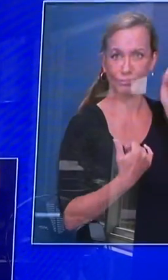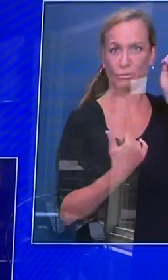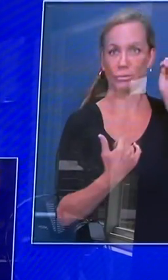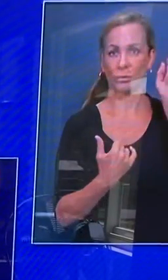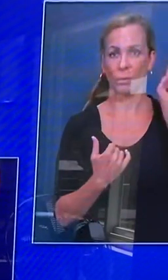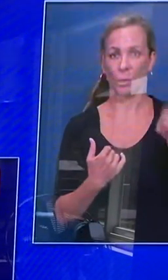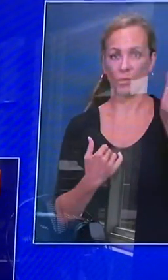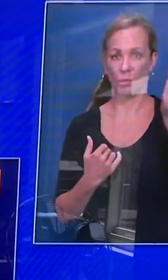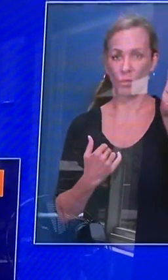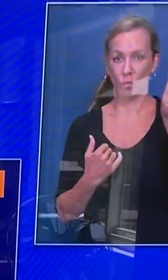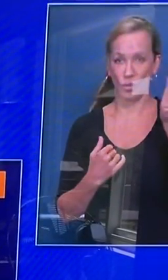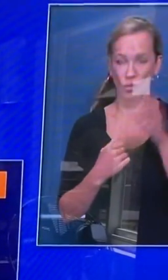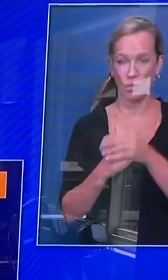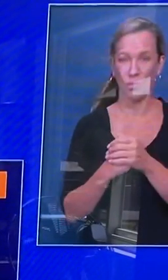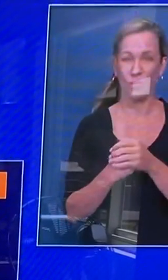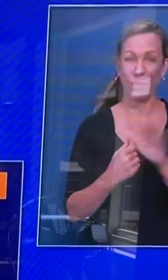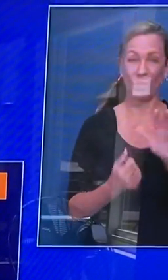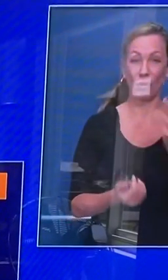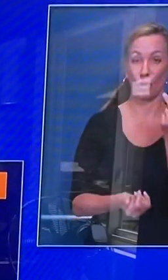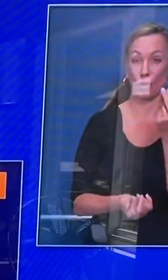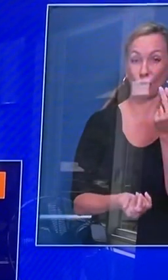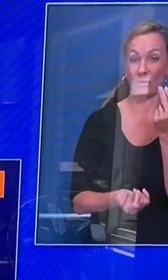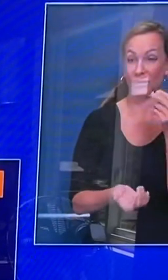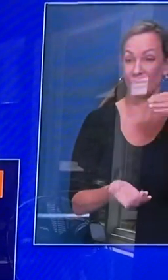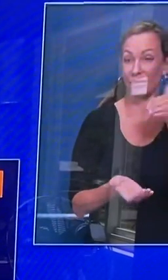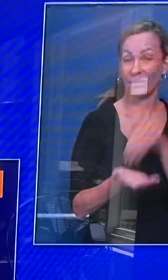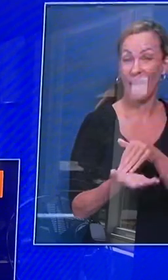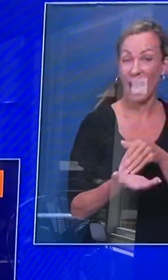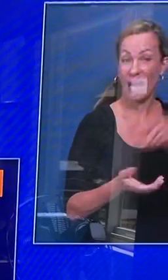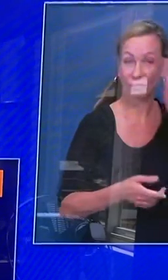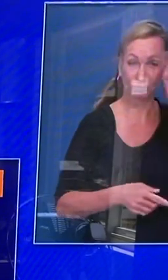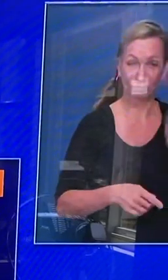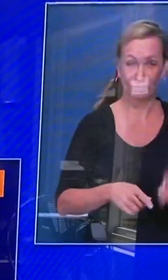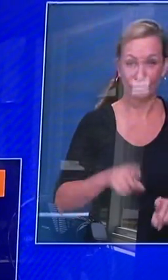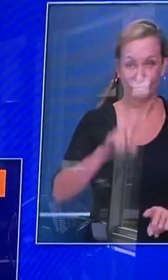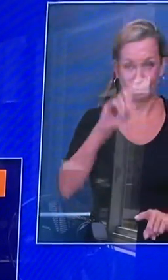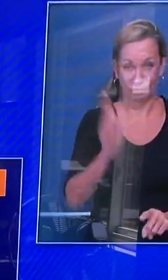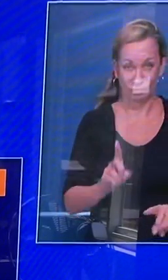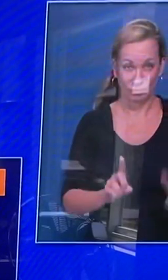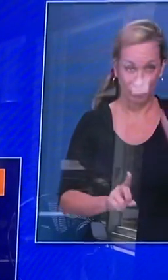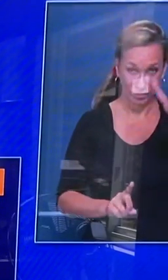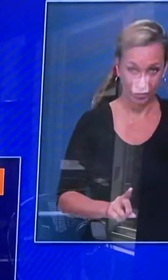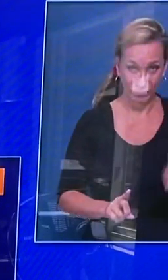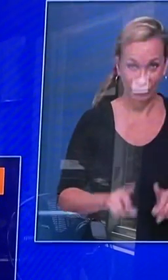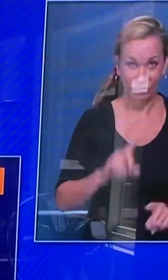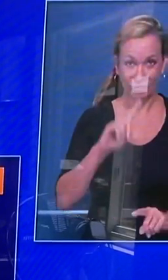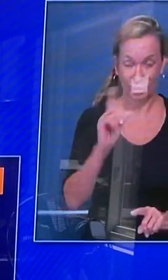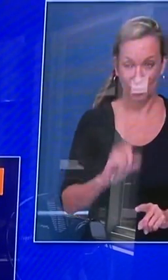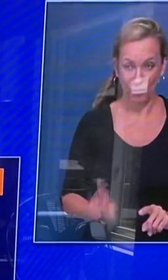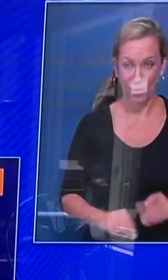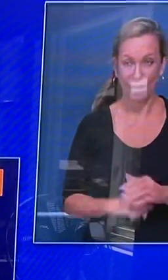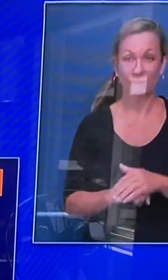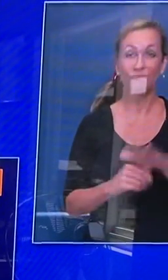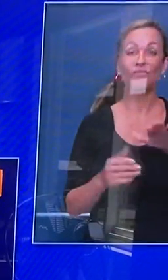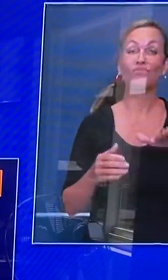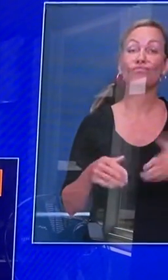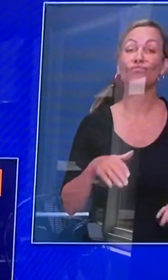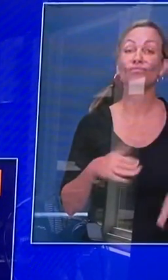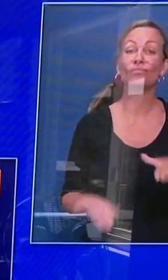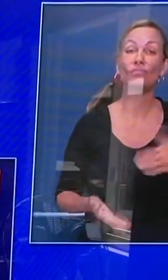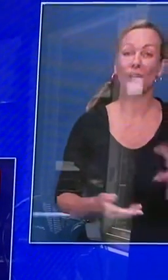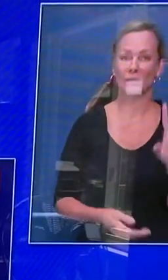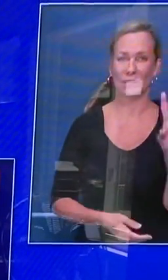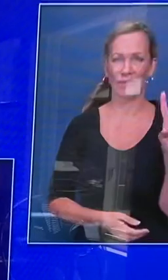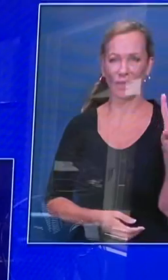strikes that we have experienced. Sadly, we've lost 7 lives so far to these